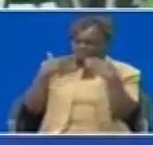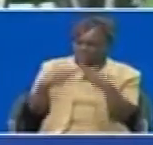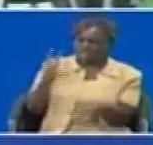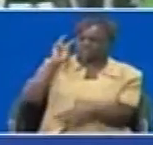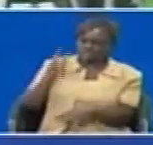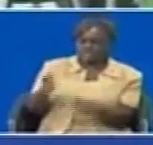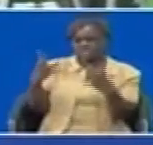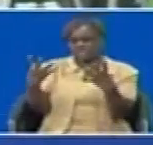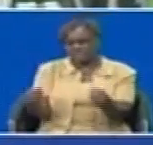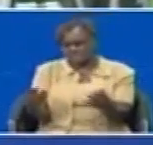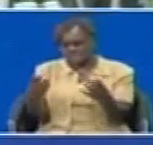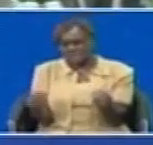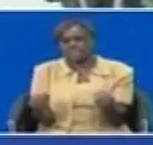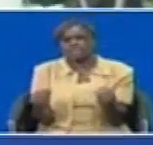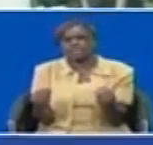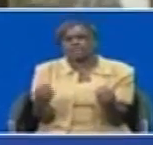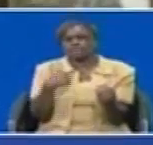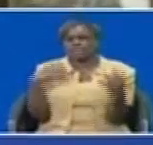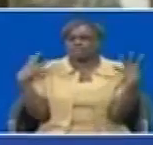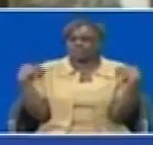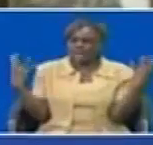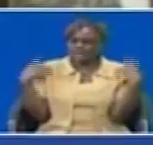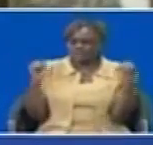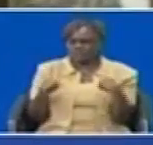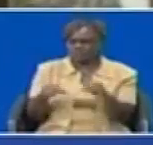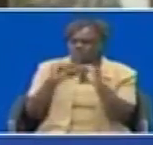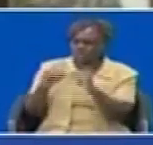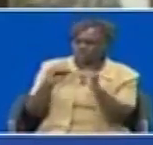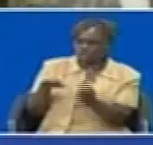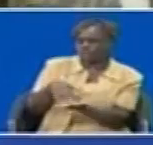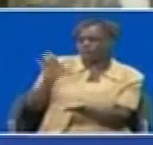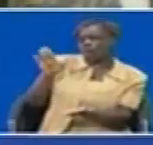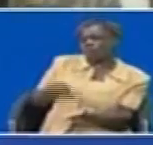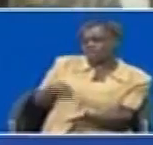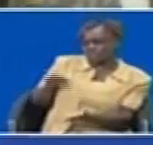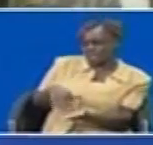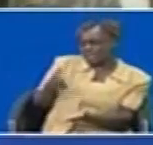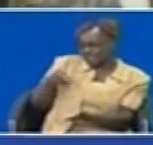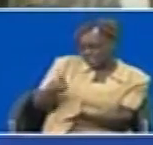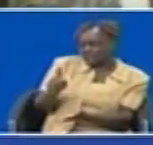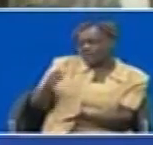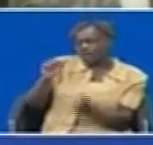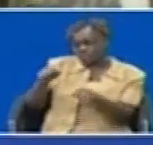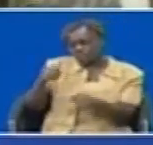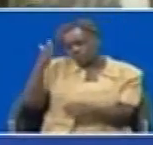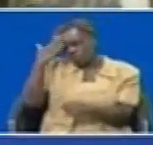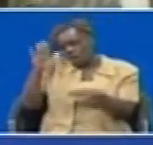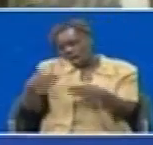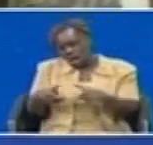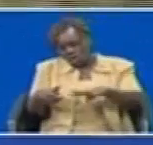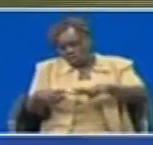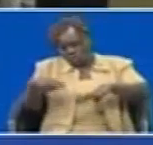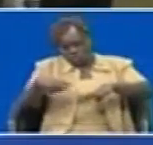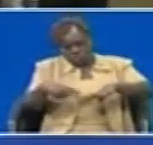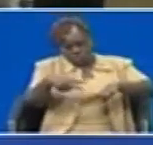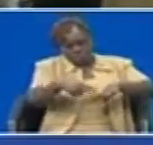it's easier, and I'll practice so that I can train more women there to be able to do hoof